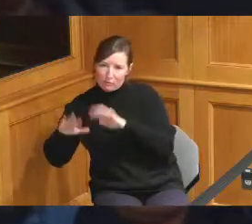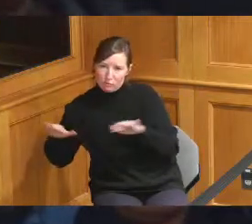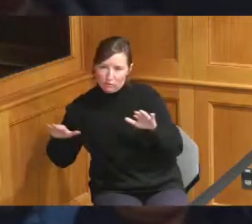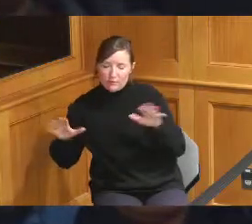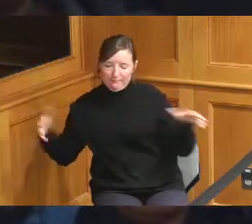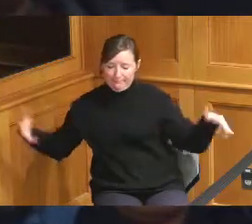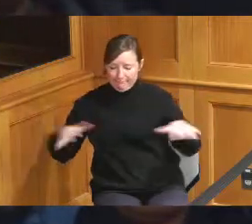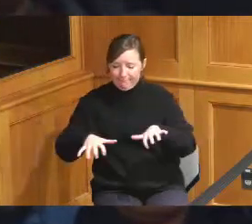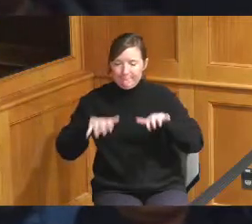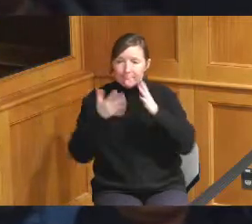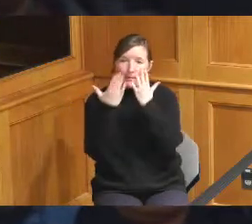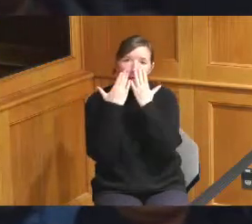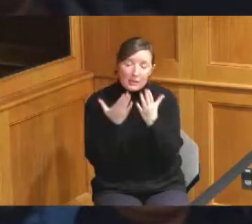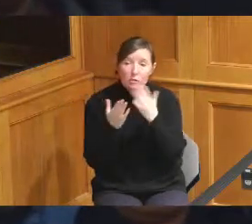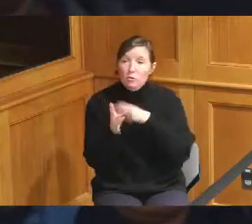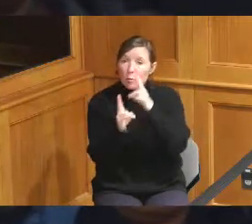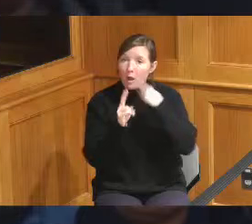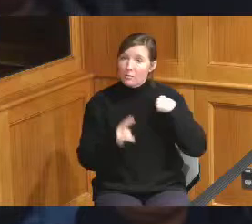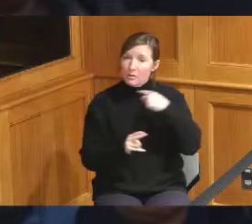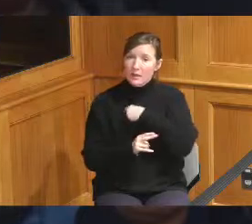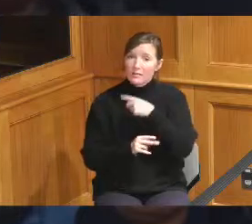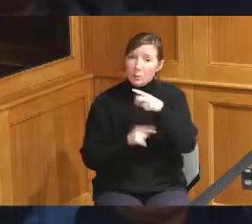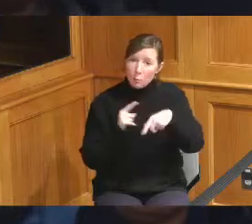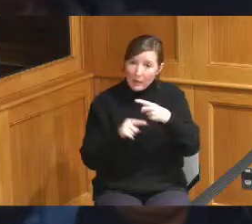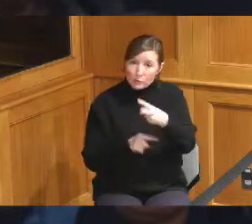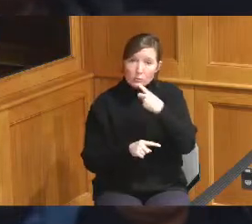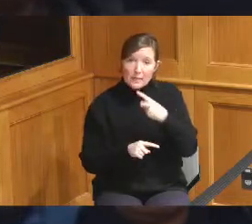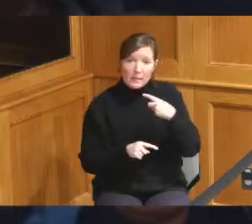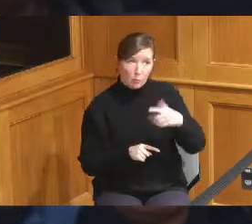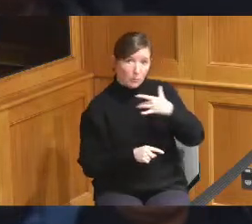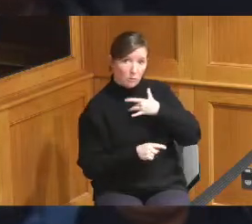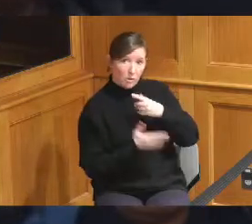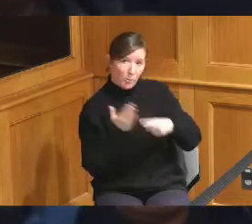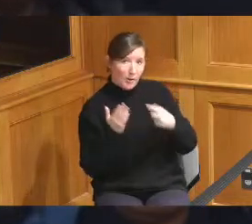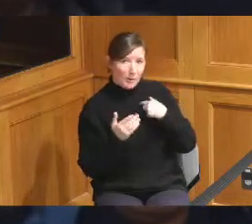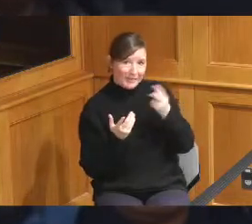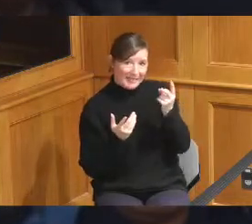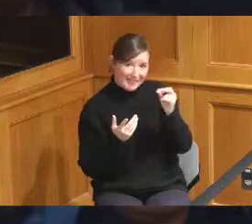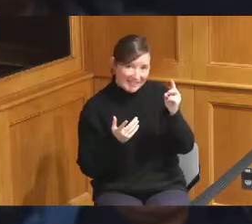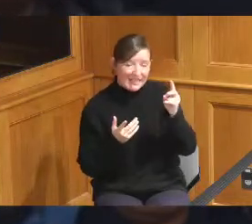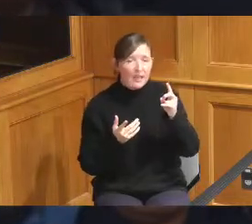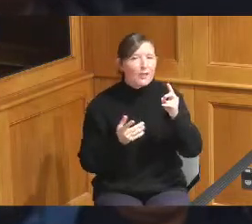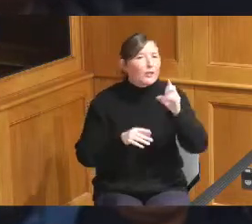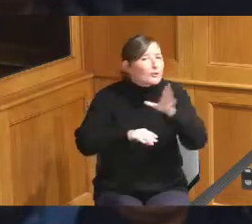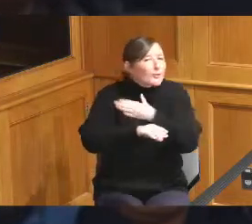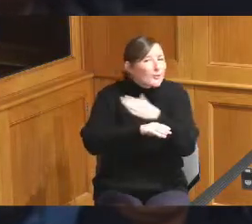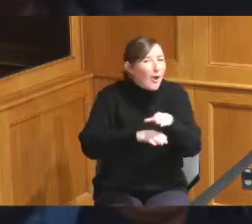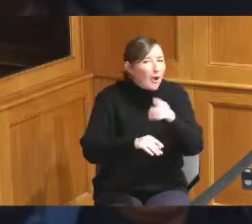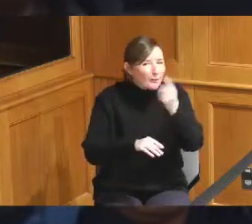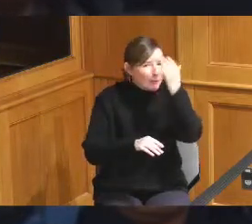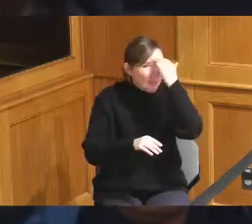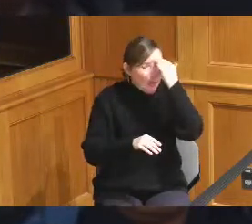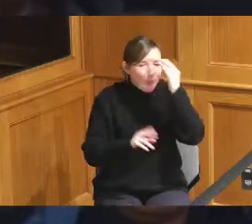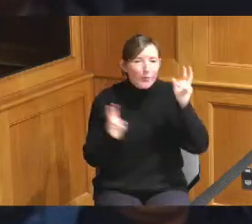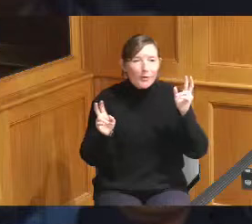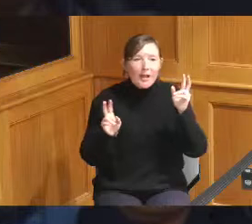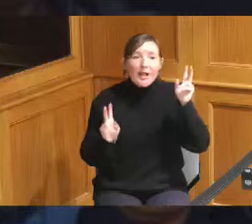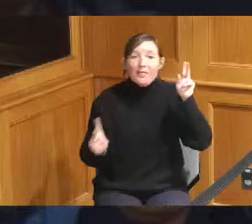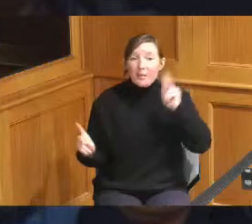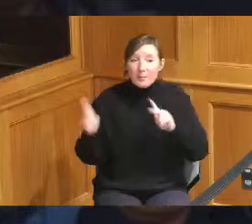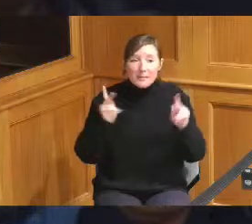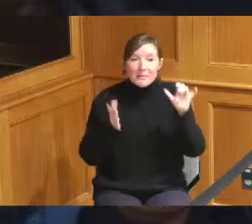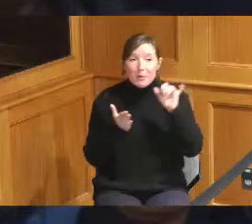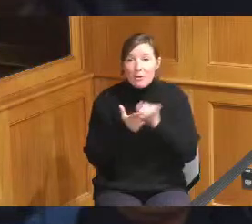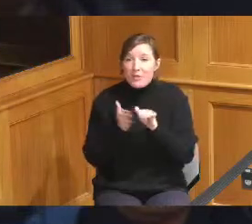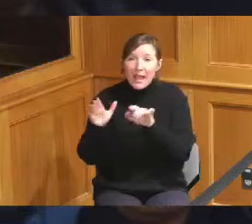say, we appreciate what you have done. But there's a song that I want you to help me sing as the people that came out come